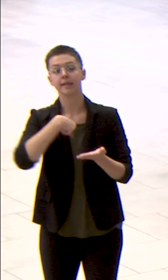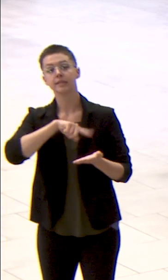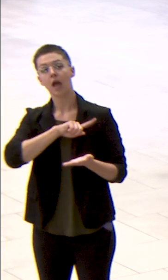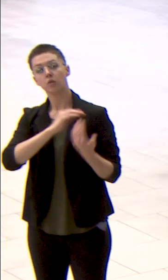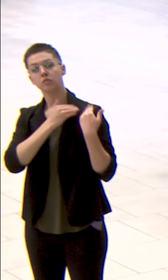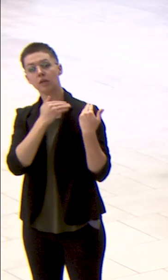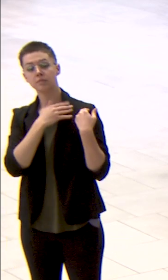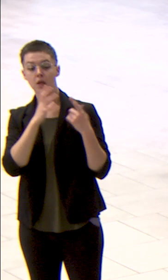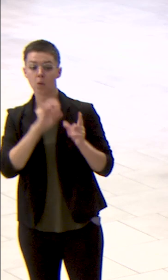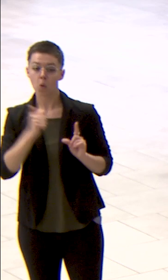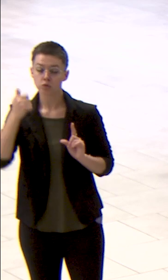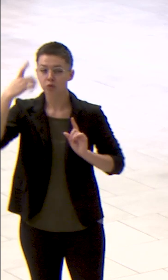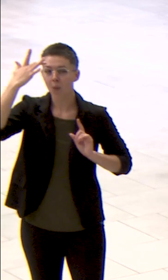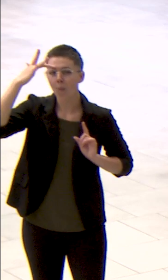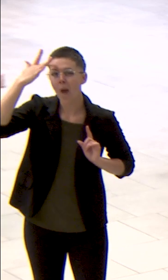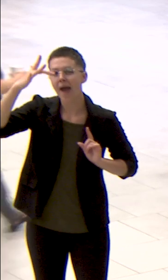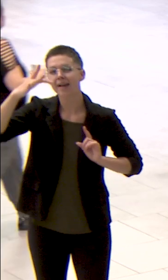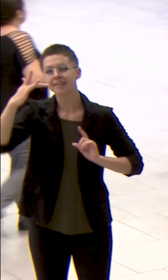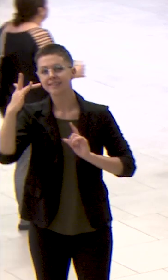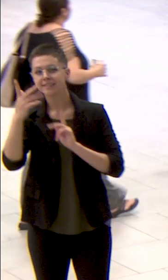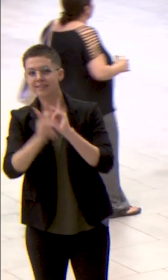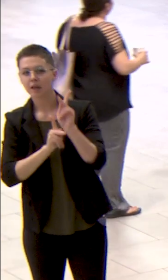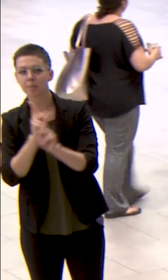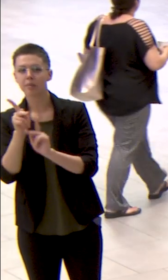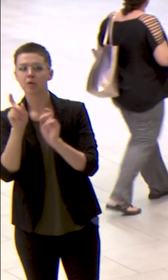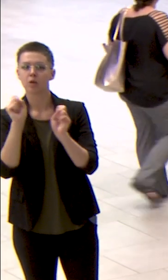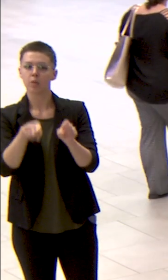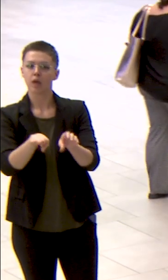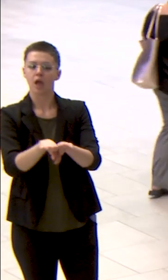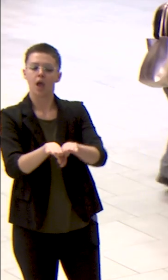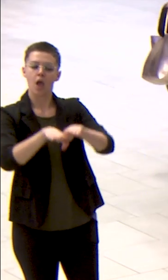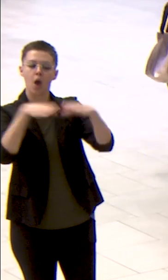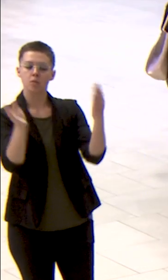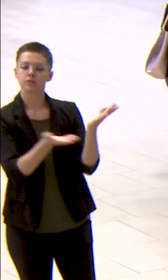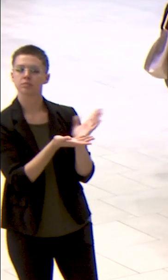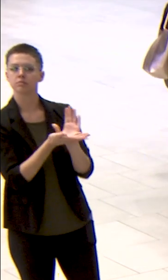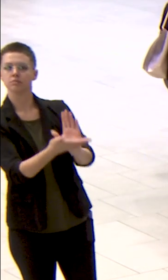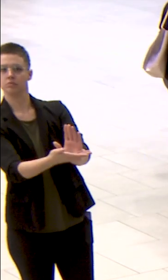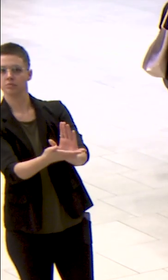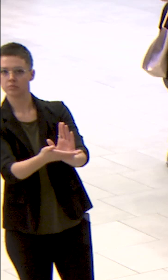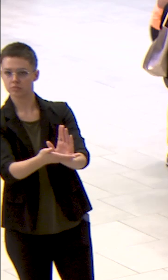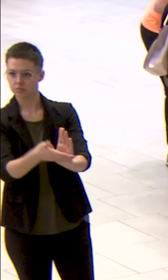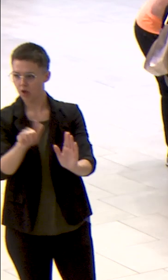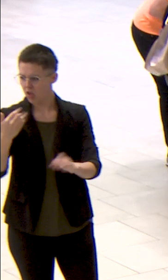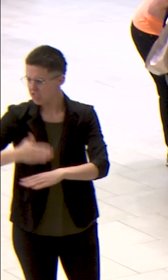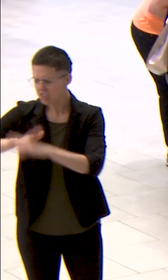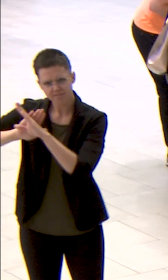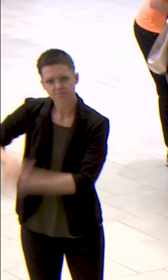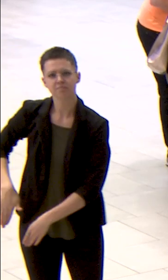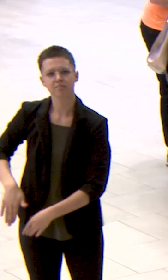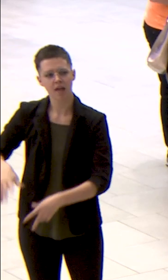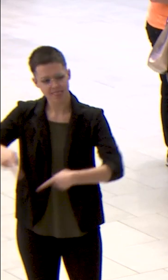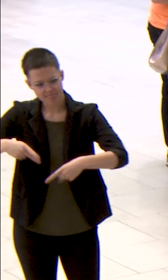an older, you know, more wiser capacity, is open the lane for them, block and tackle for them, let them